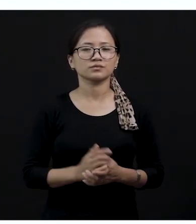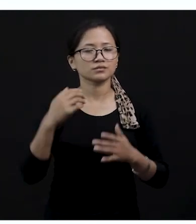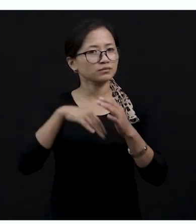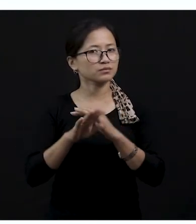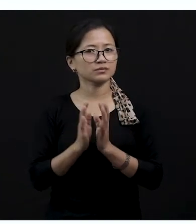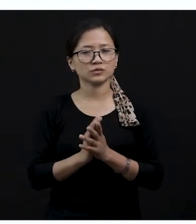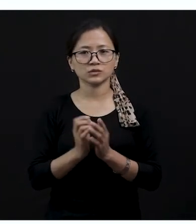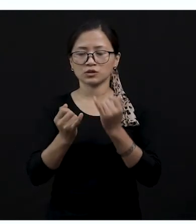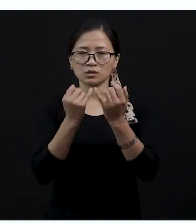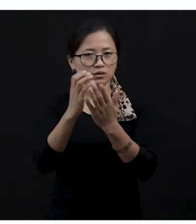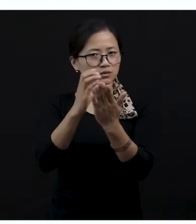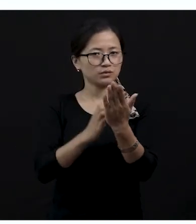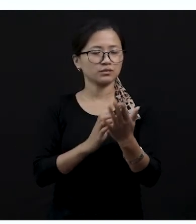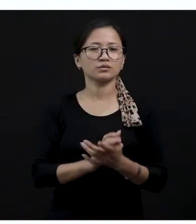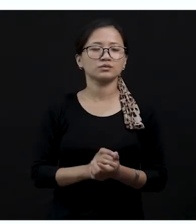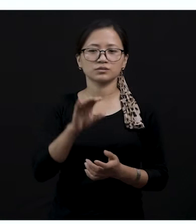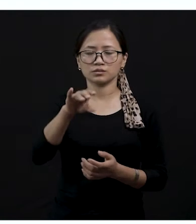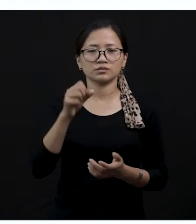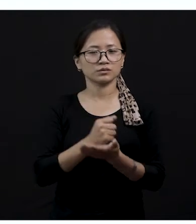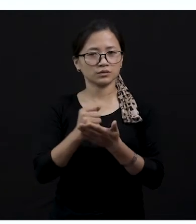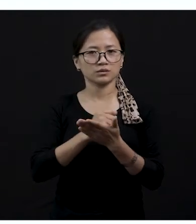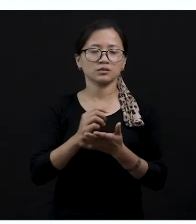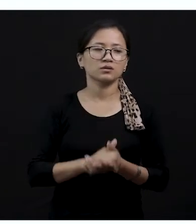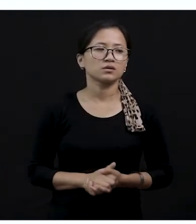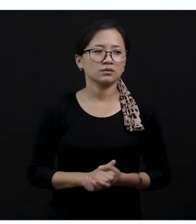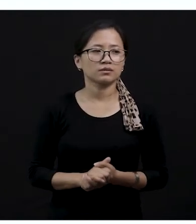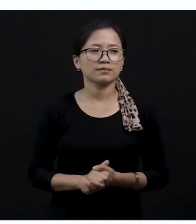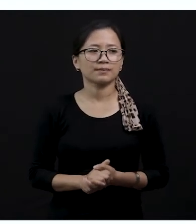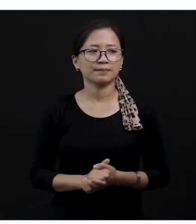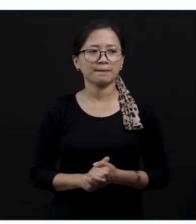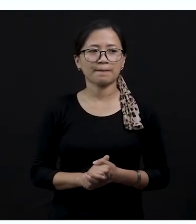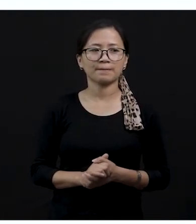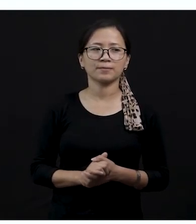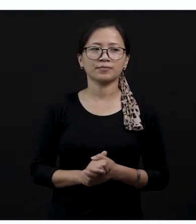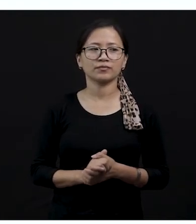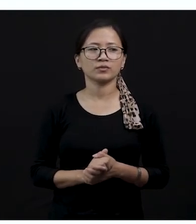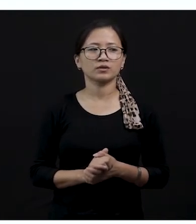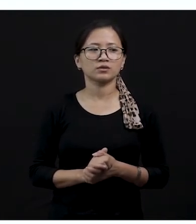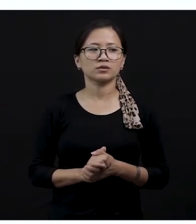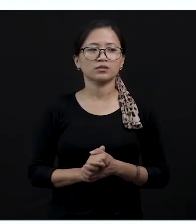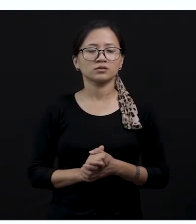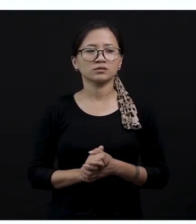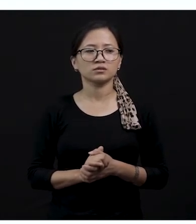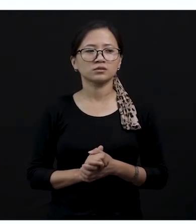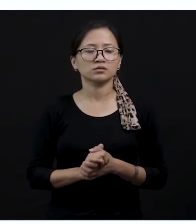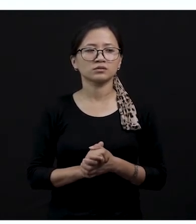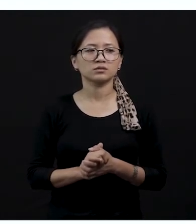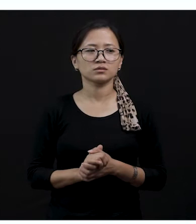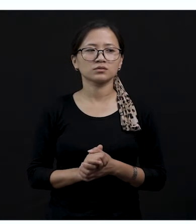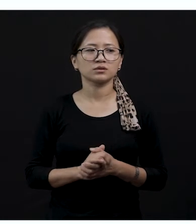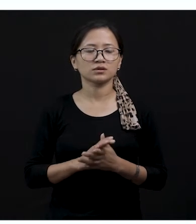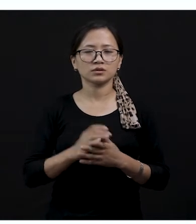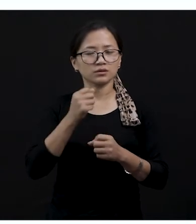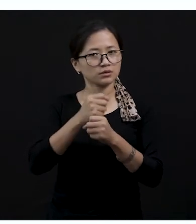poem there we will try to find out the rhyme scheme, okay? So rhyme scheme in the poem are, see the first line, it